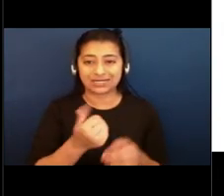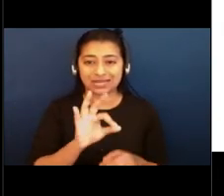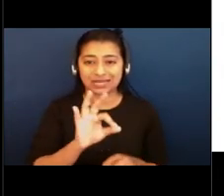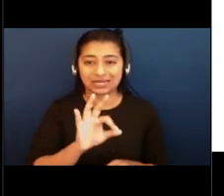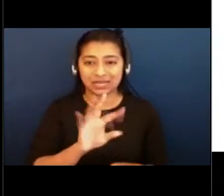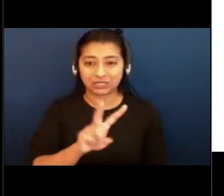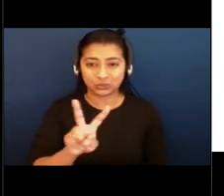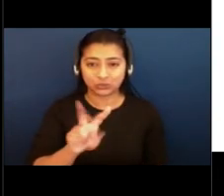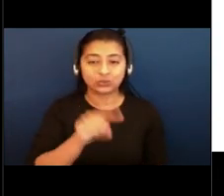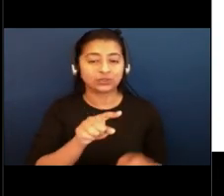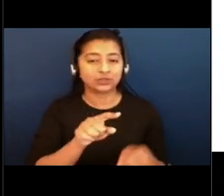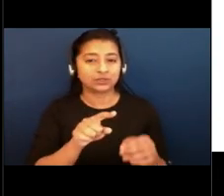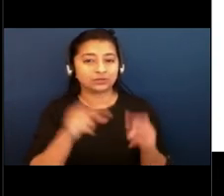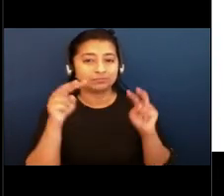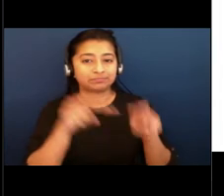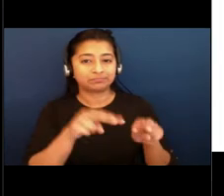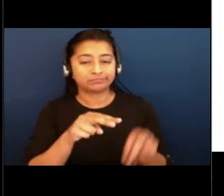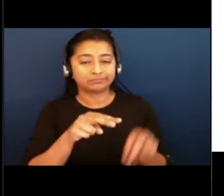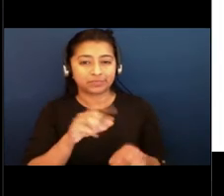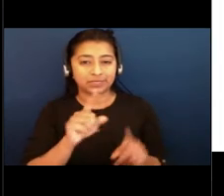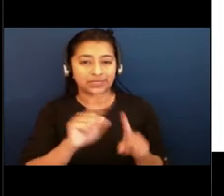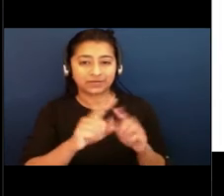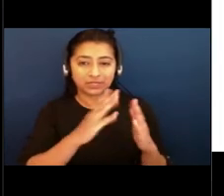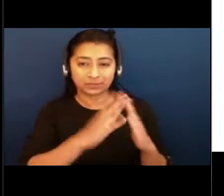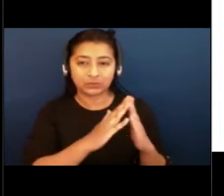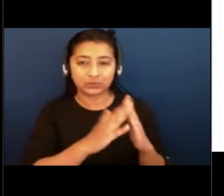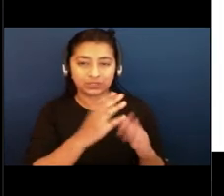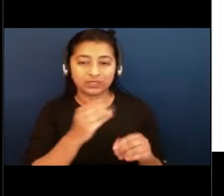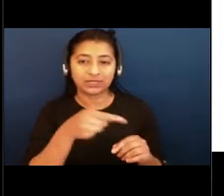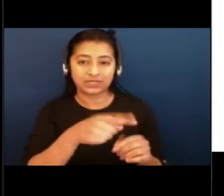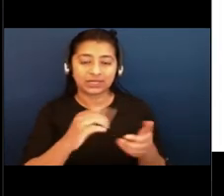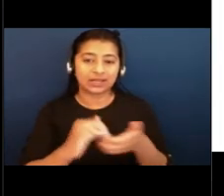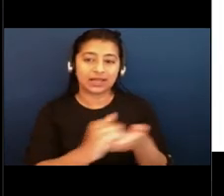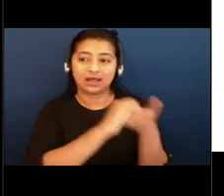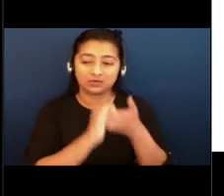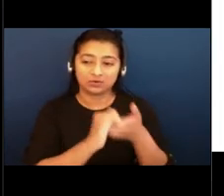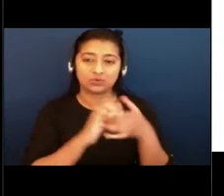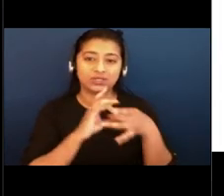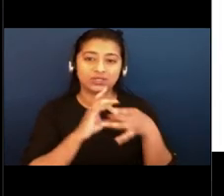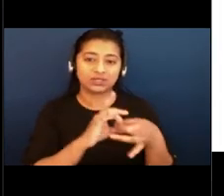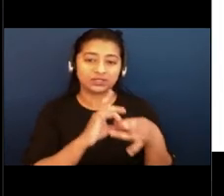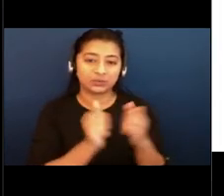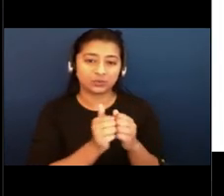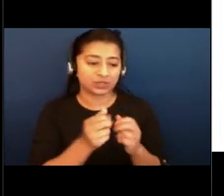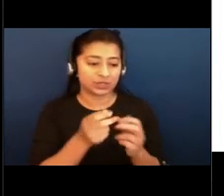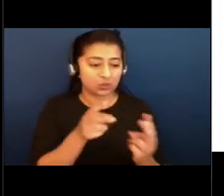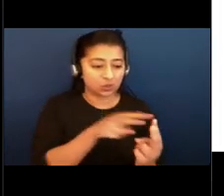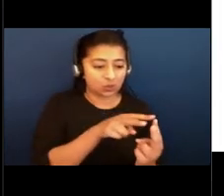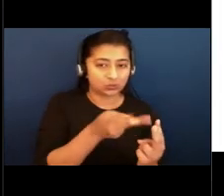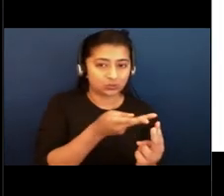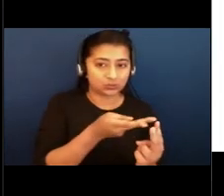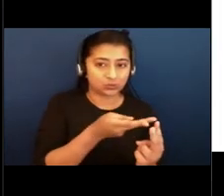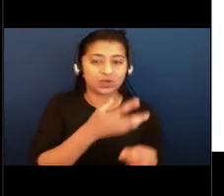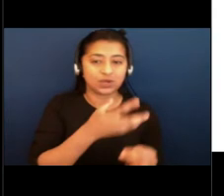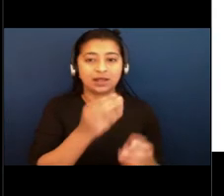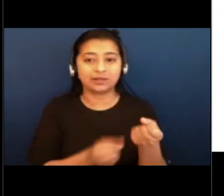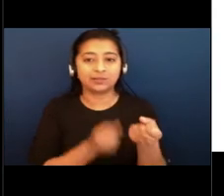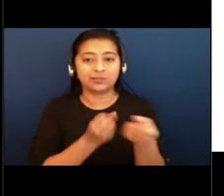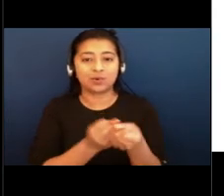1992, looking at the Wallapai community and the collaborative relationship between those two and the supporting the